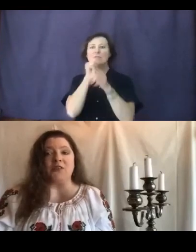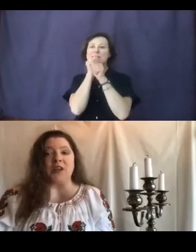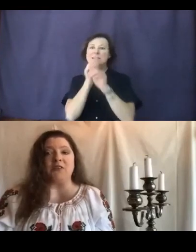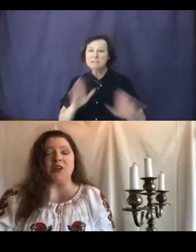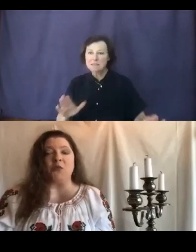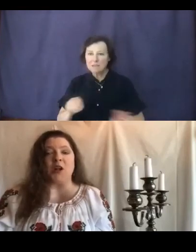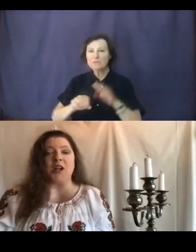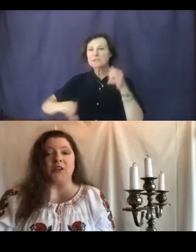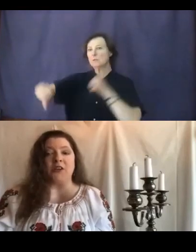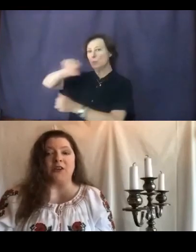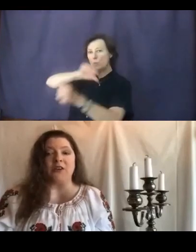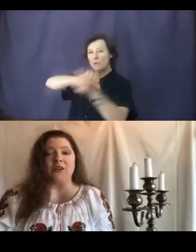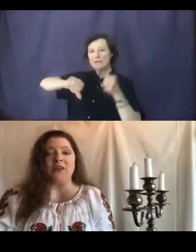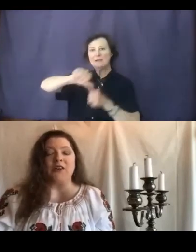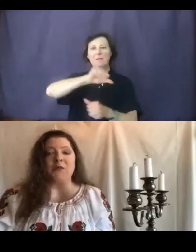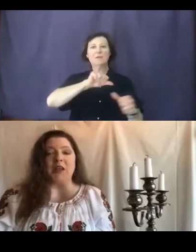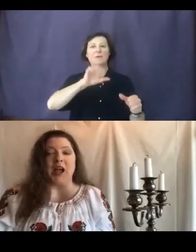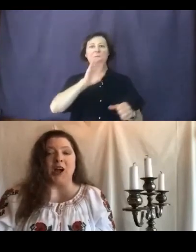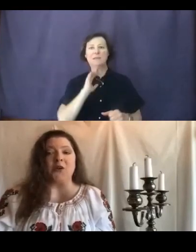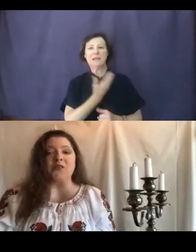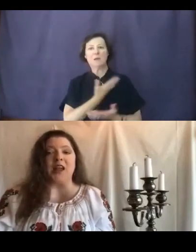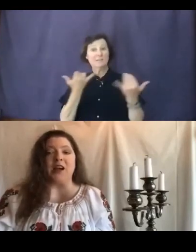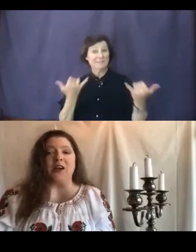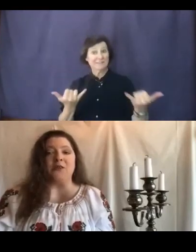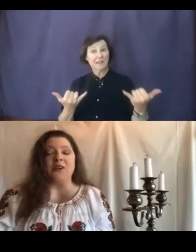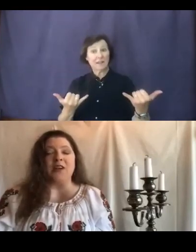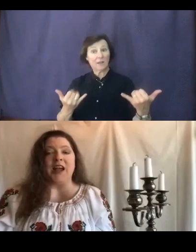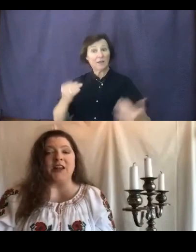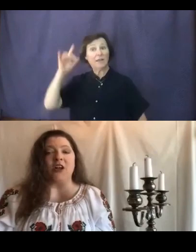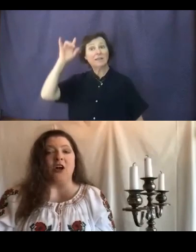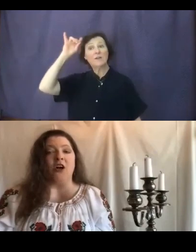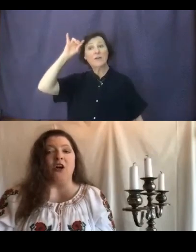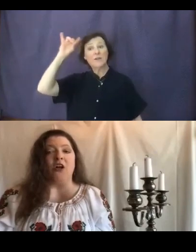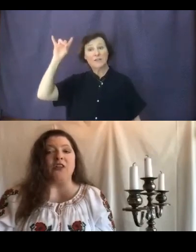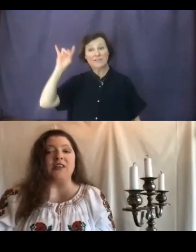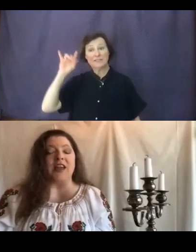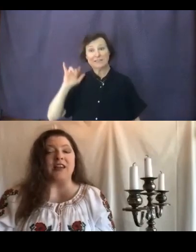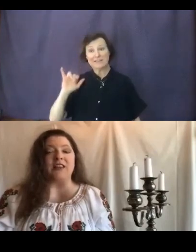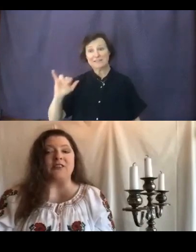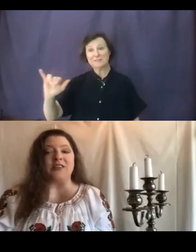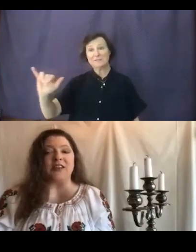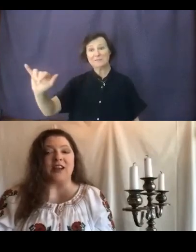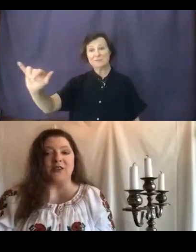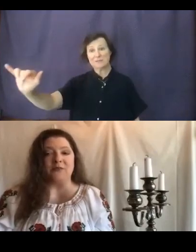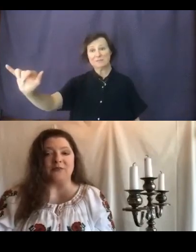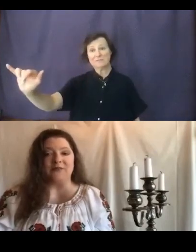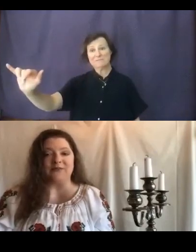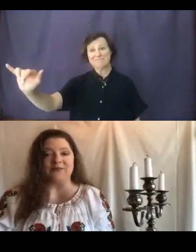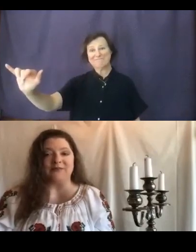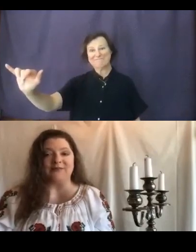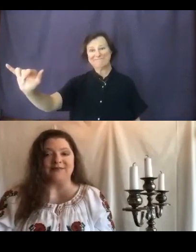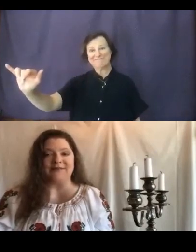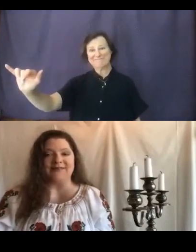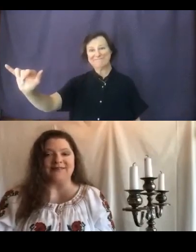the sacred in one another be ours now and in all the days to come.